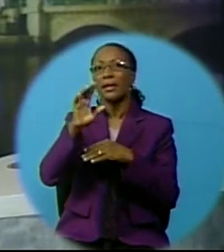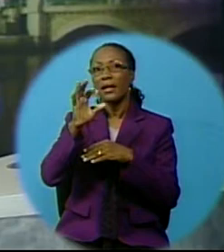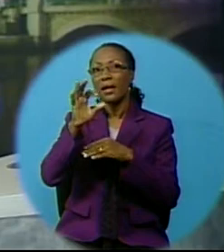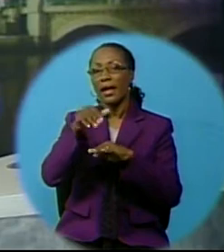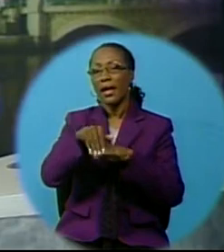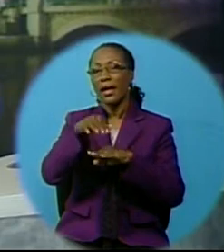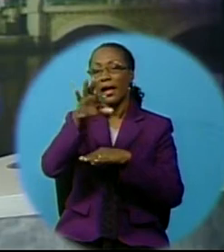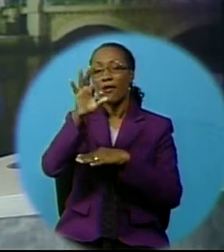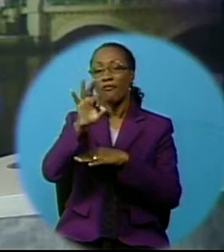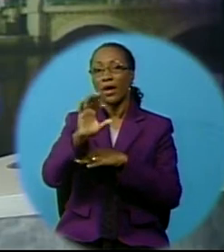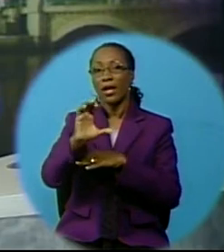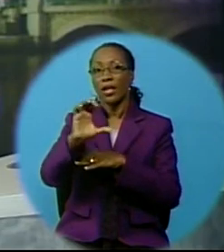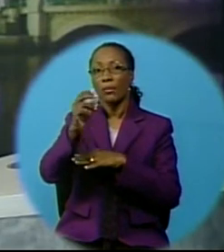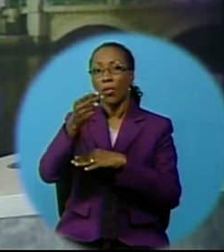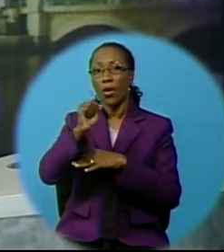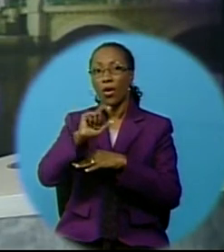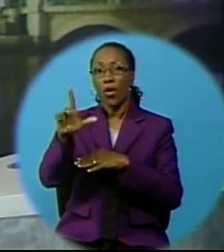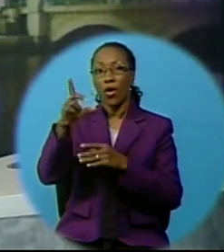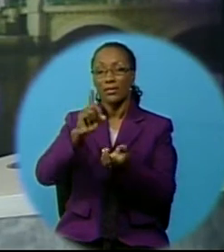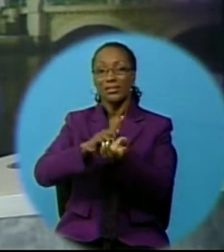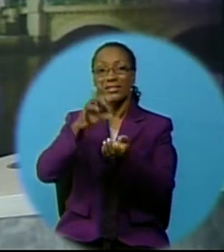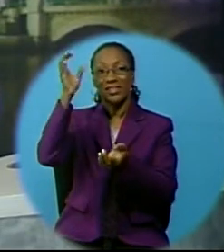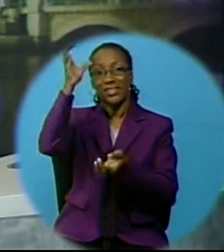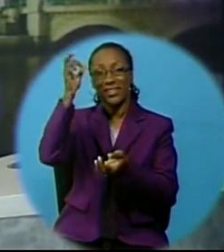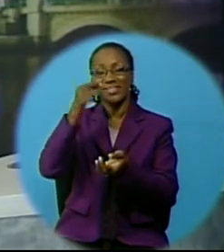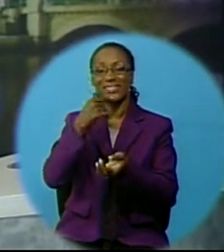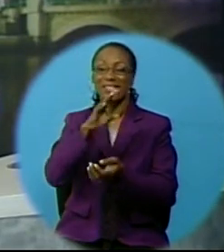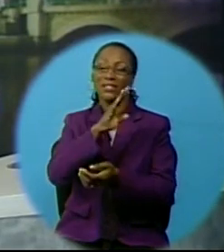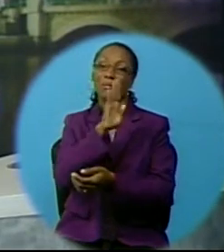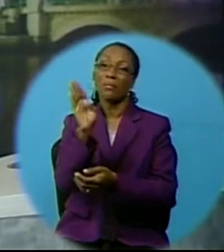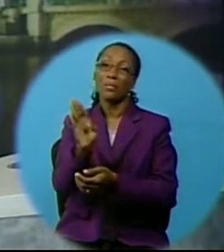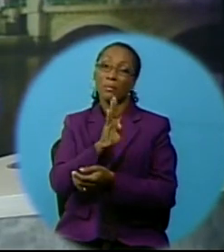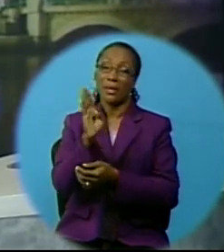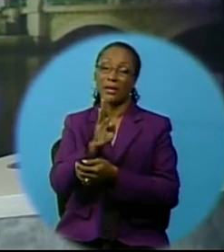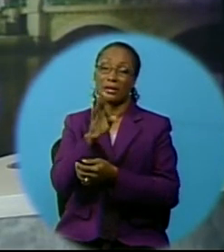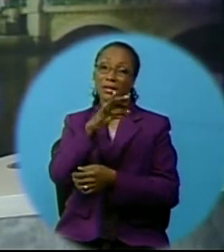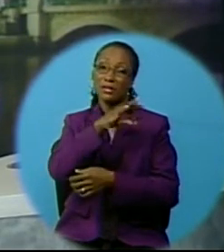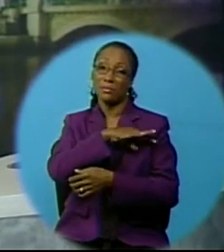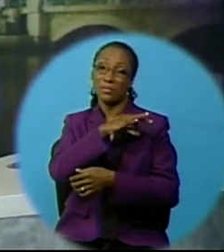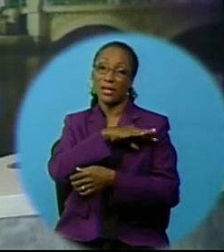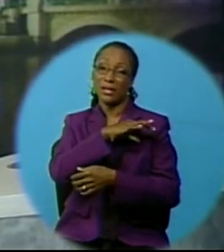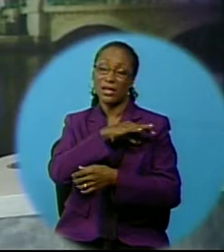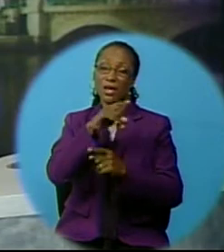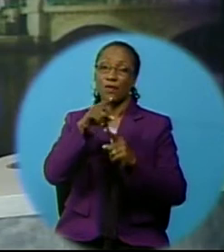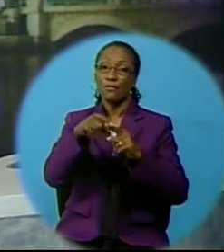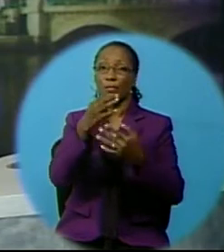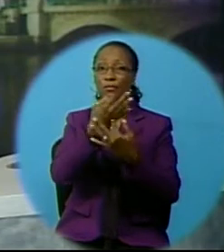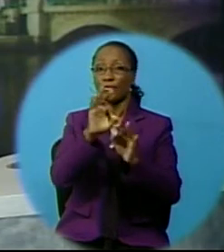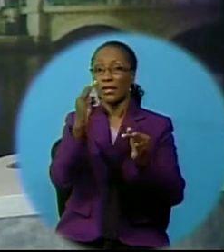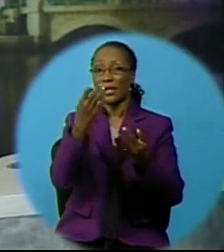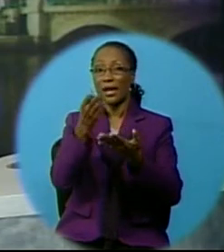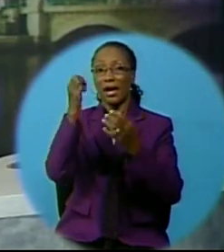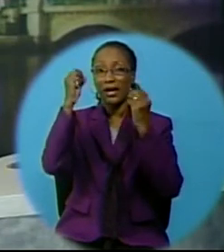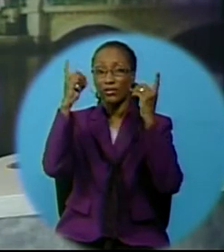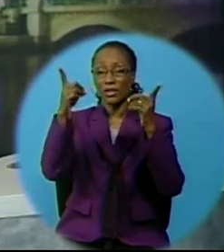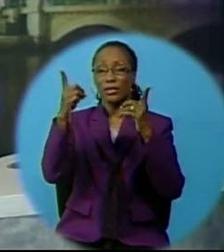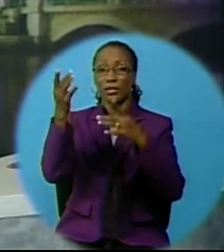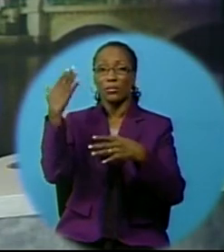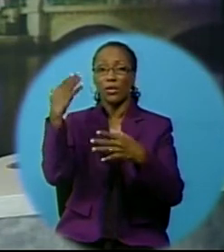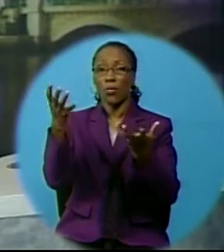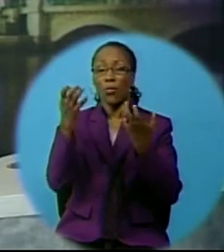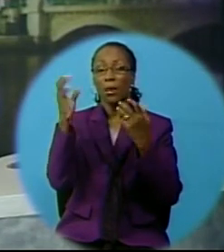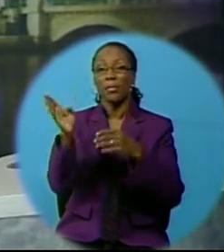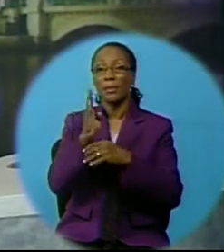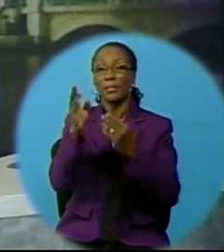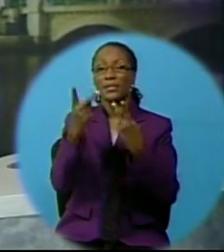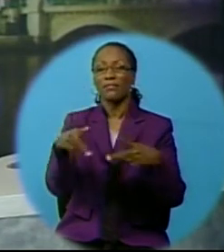says Barbados society has benefited significantly from its investment in state-funded education, and he wants Barbadians to